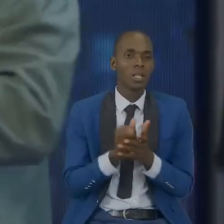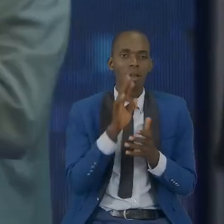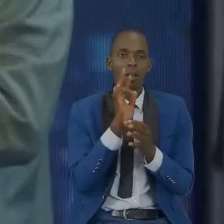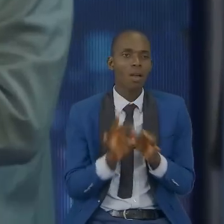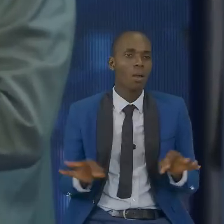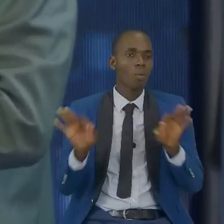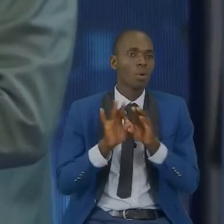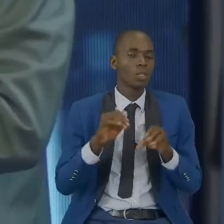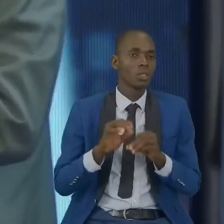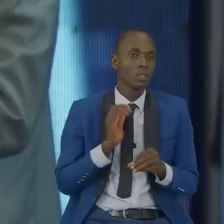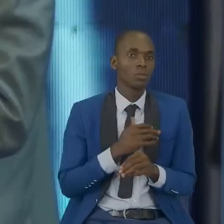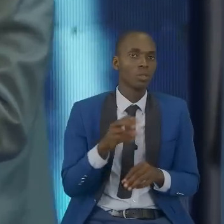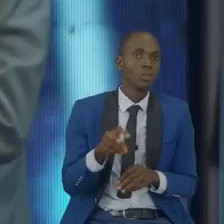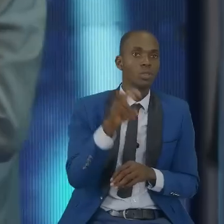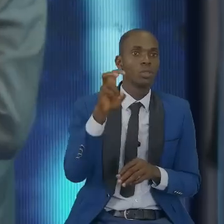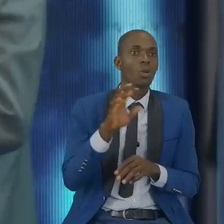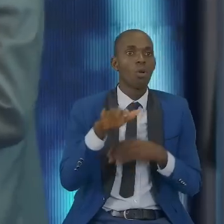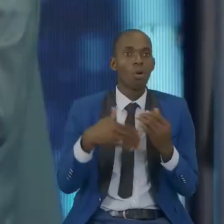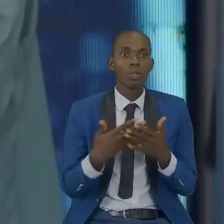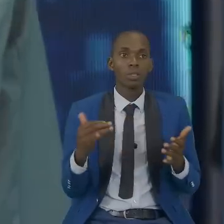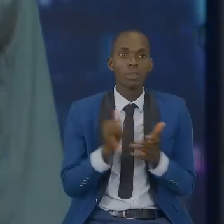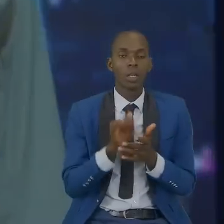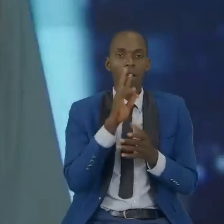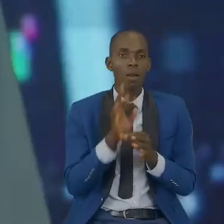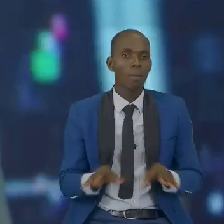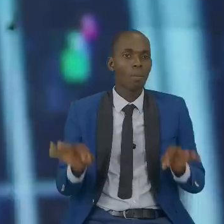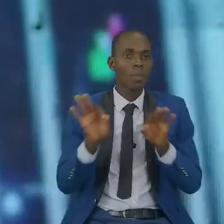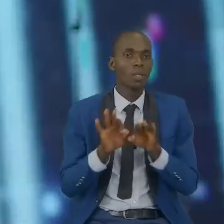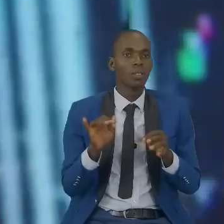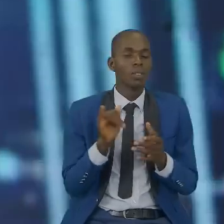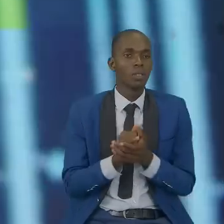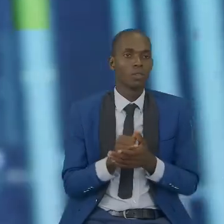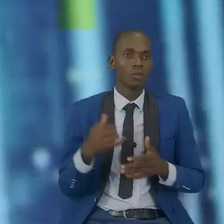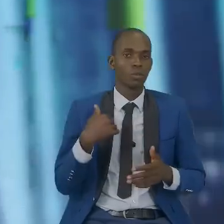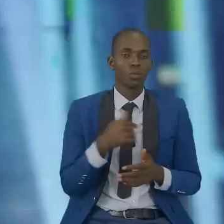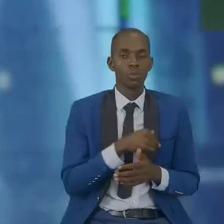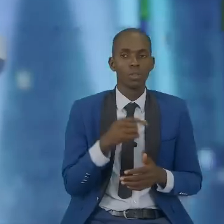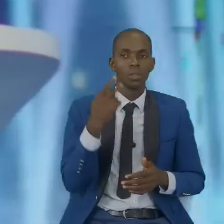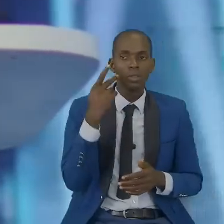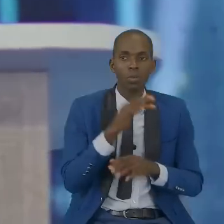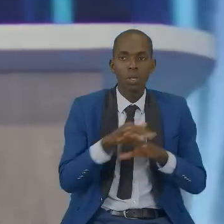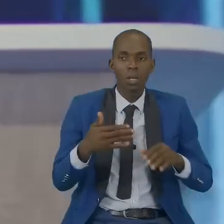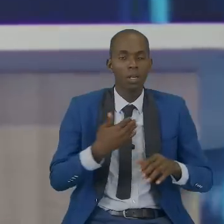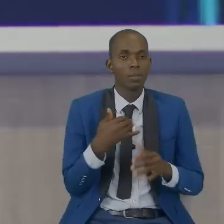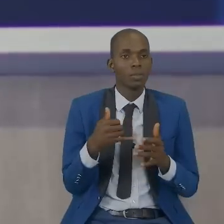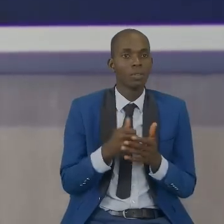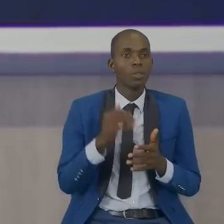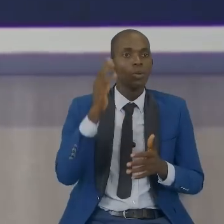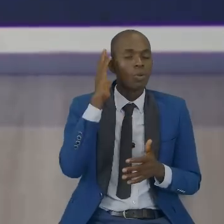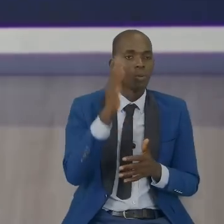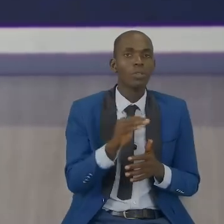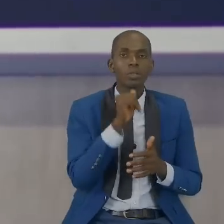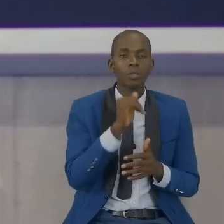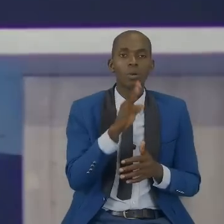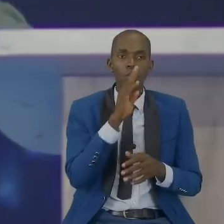our journey, all the things that are fundamental that we need, and if we didn't have them, will not last